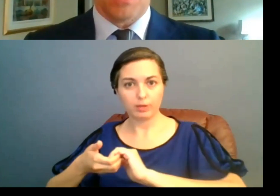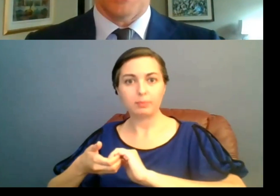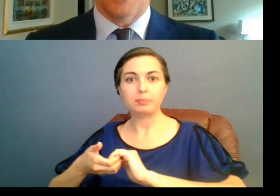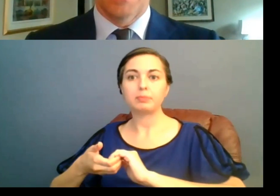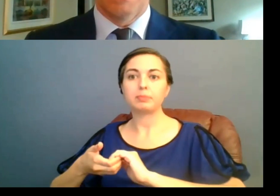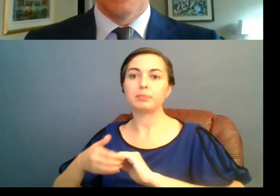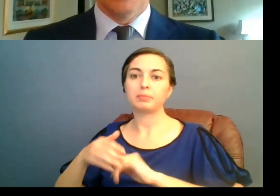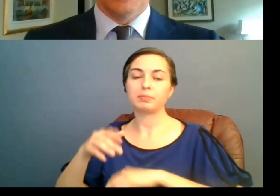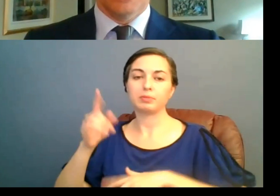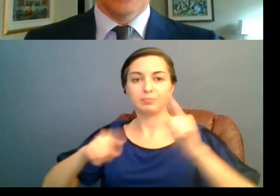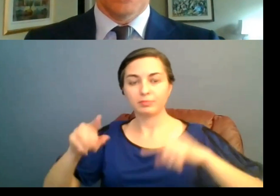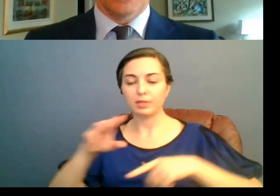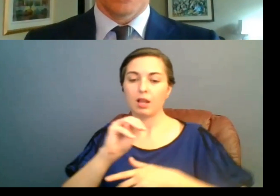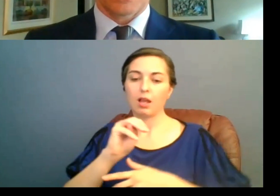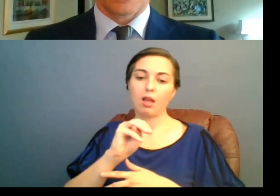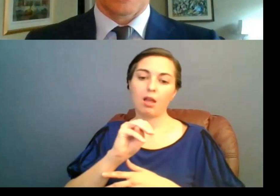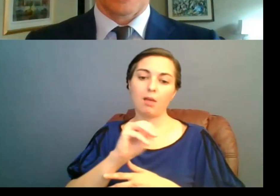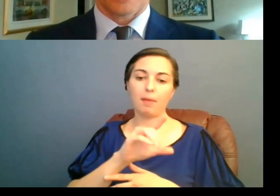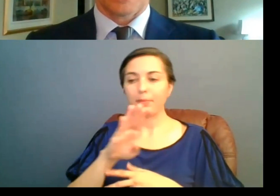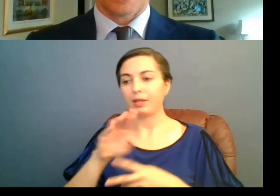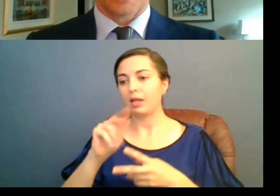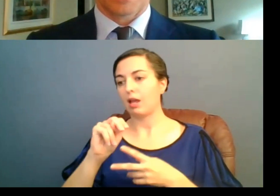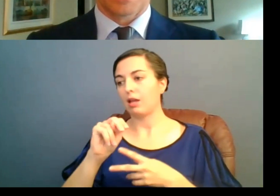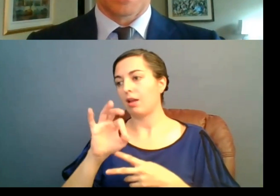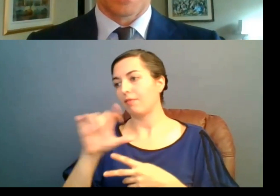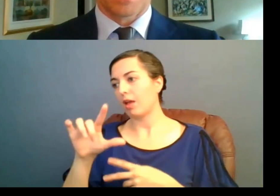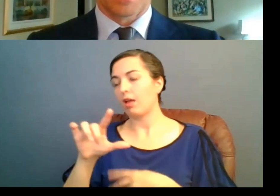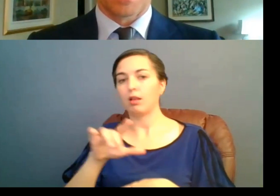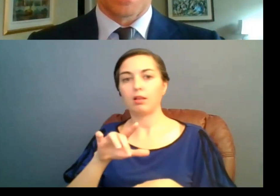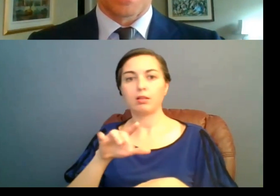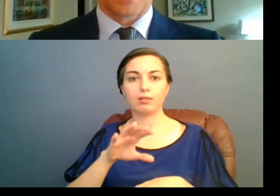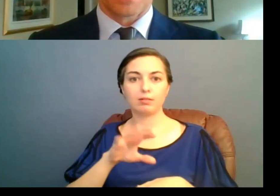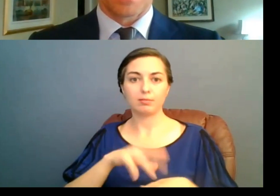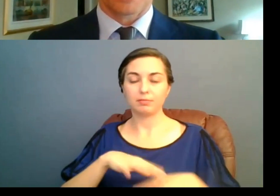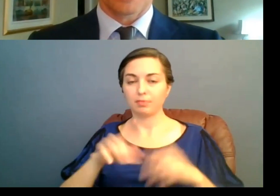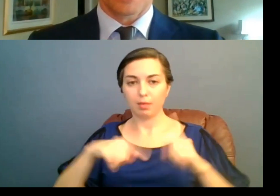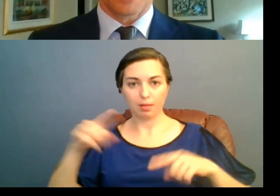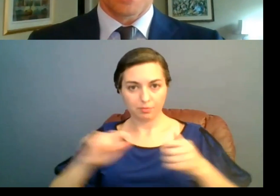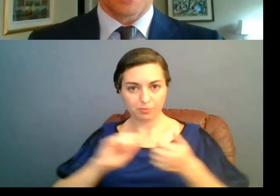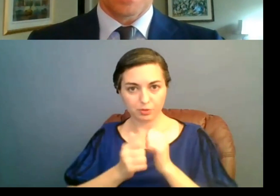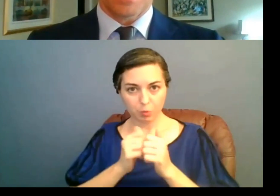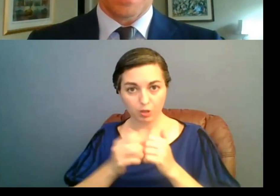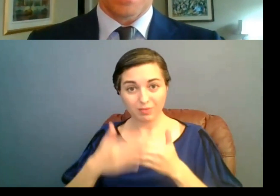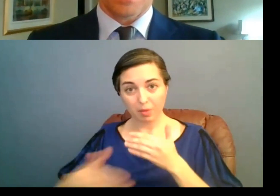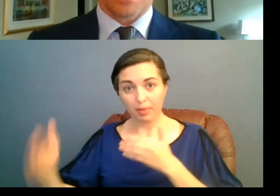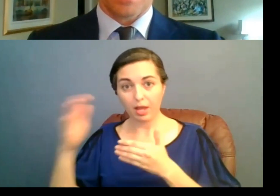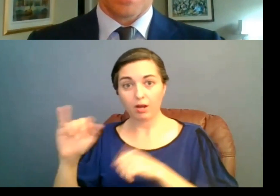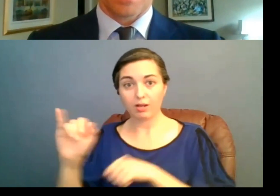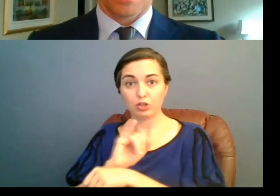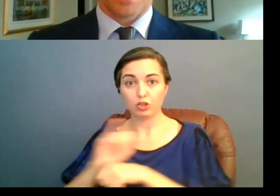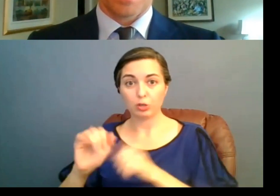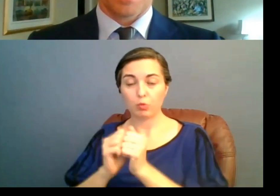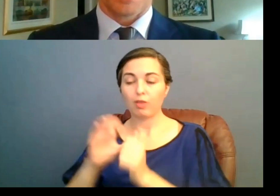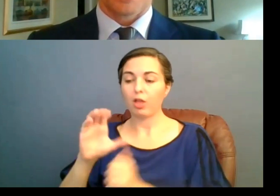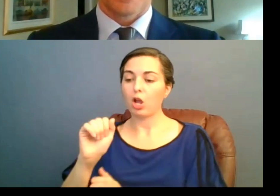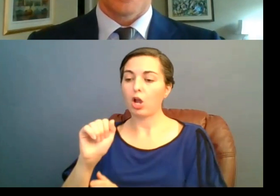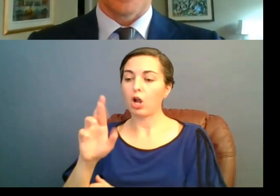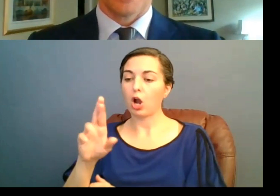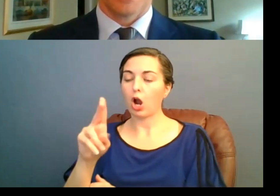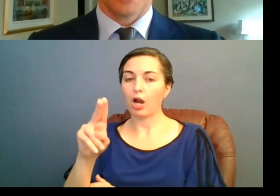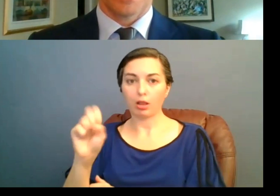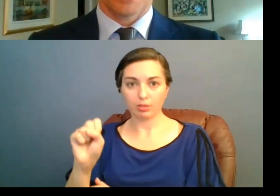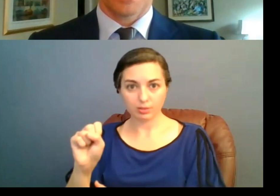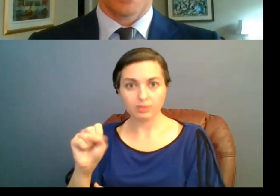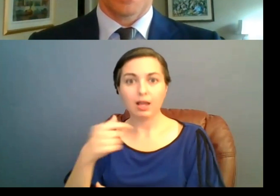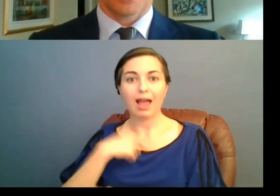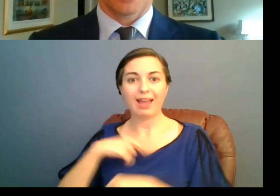board. Cool. From there, I got an introduction to the Cardinals, the Arizona Cardinals, and I interned for their